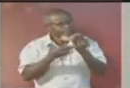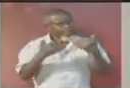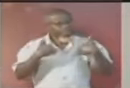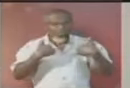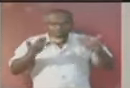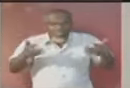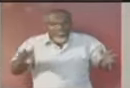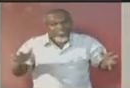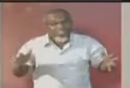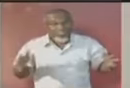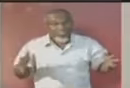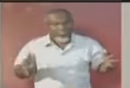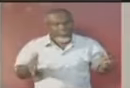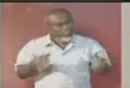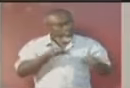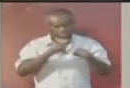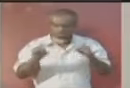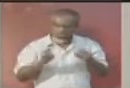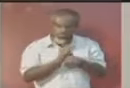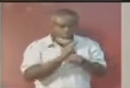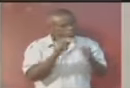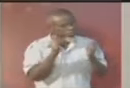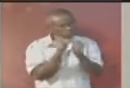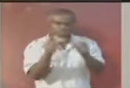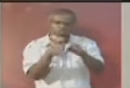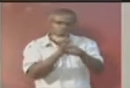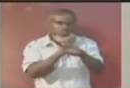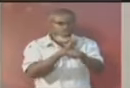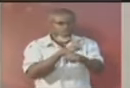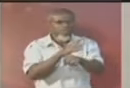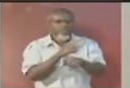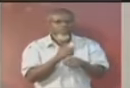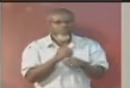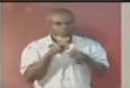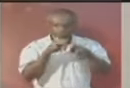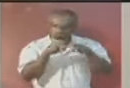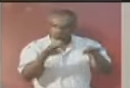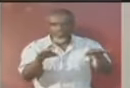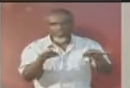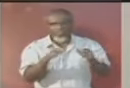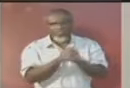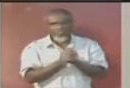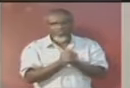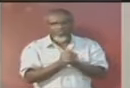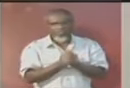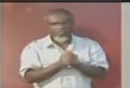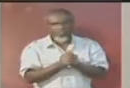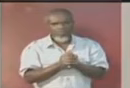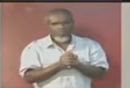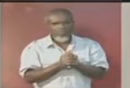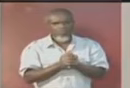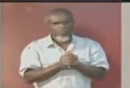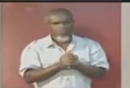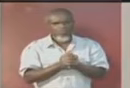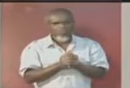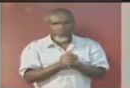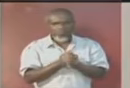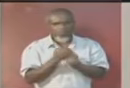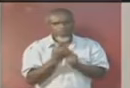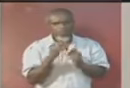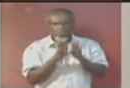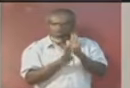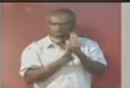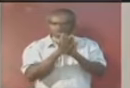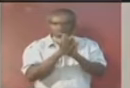it to the coronavirus. And so I don't think it's accurate that it's just developed quickly. It is that we are